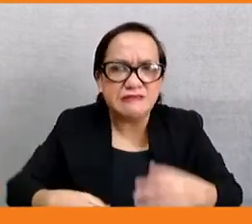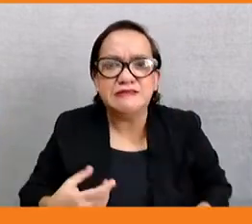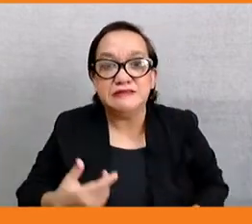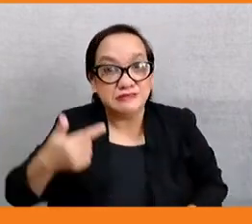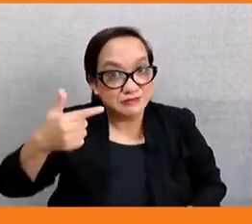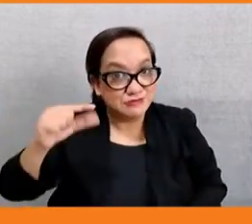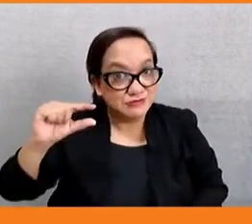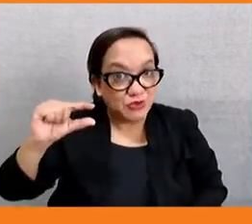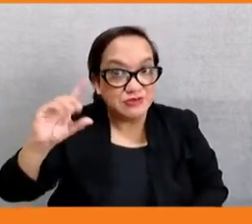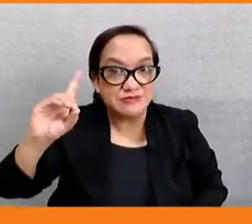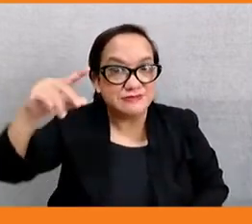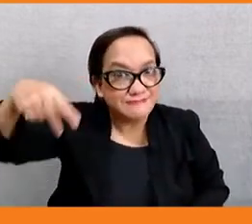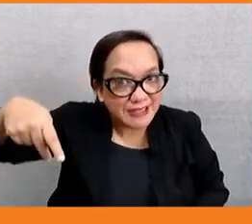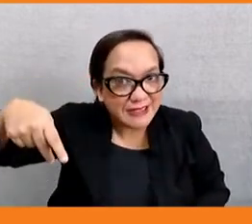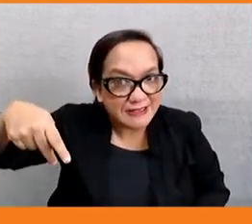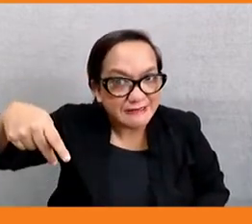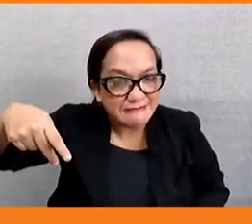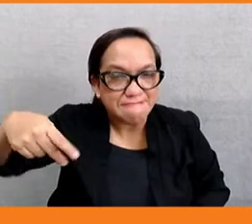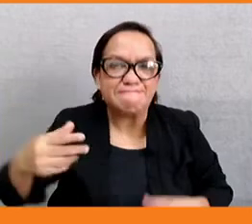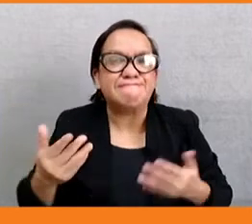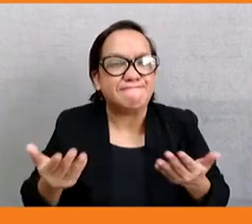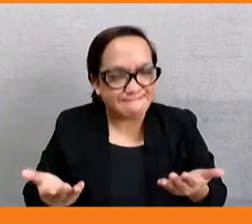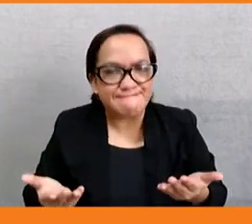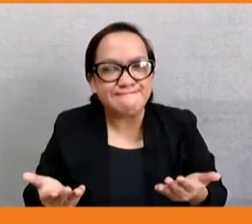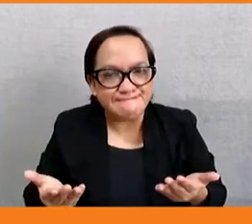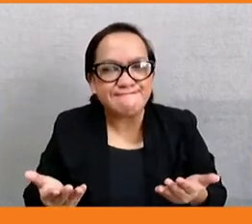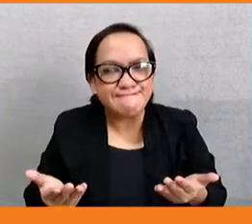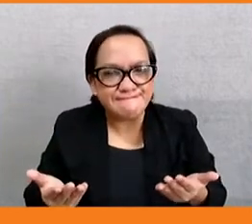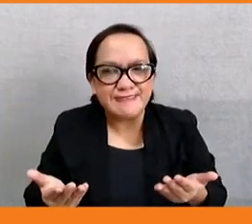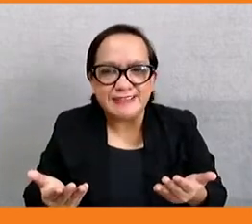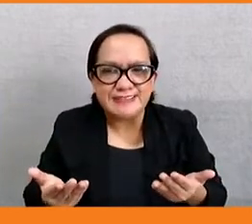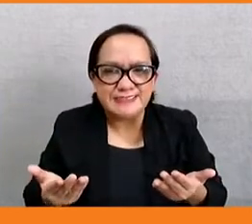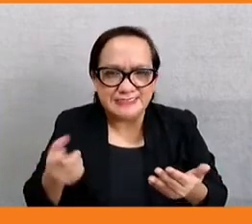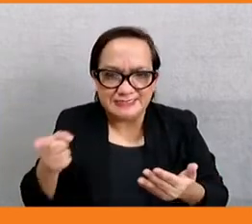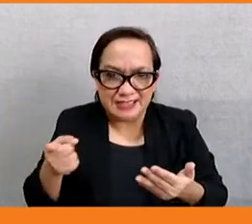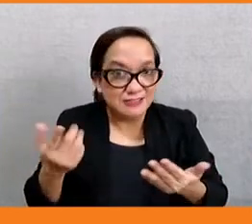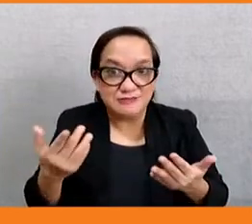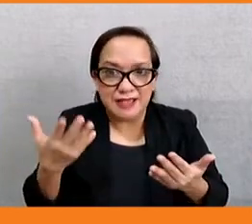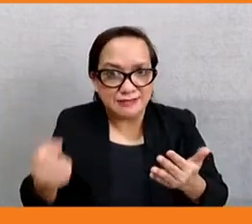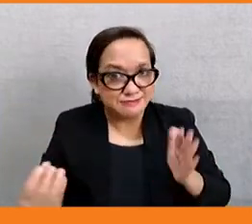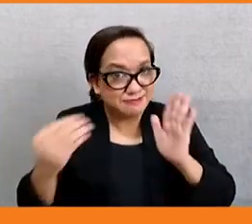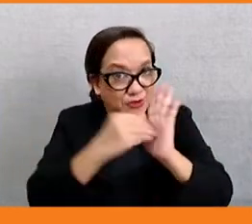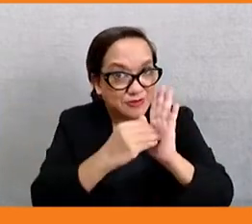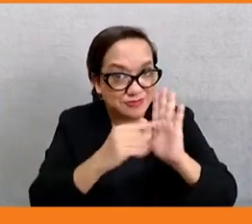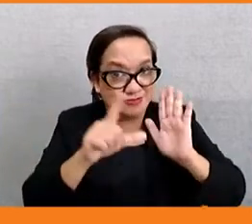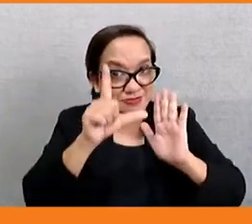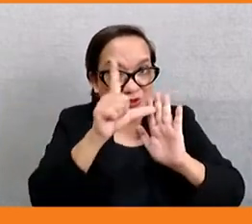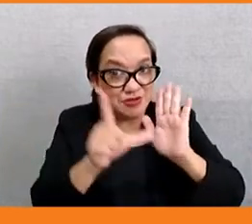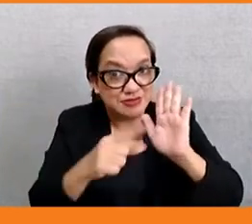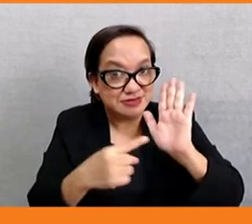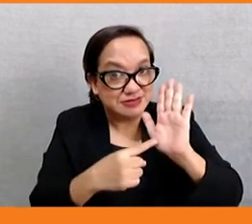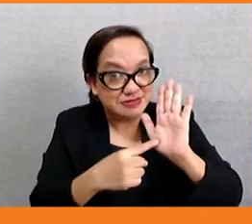region has been relatively low compared with the other area of the